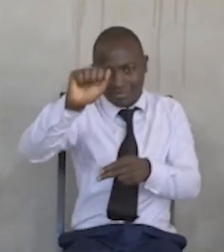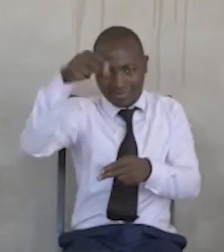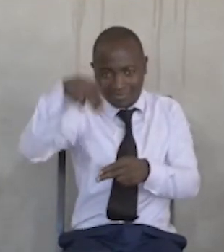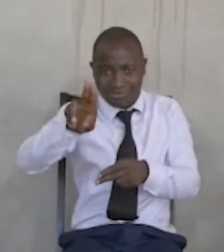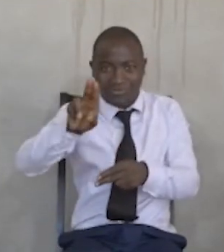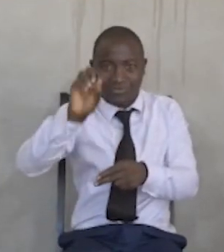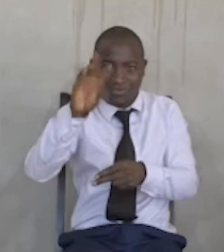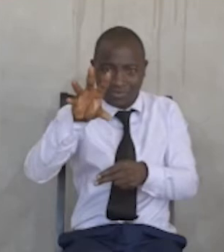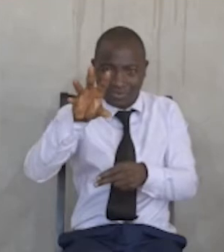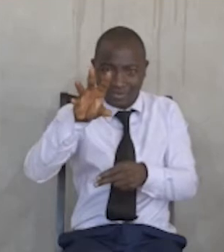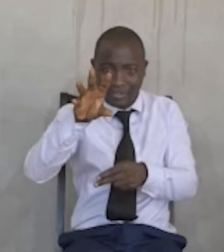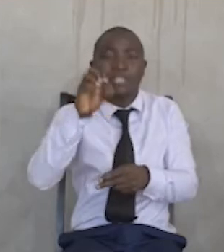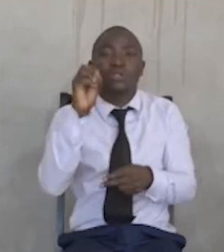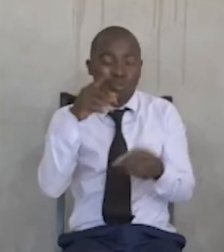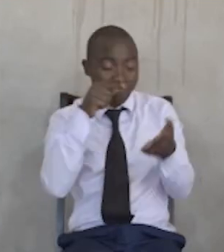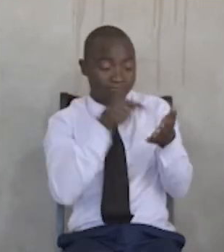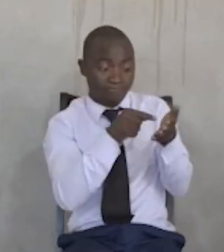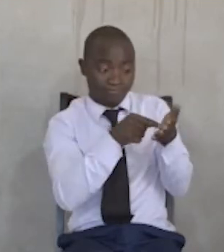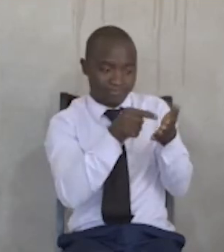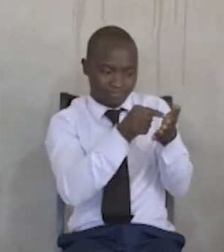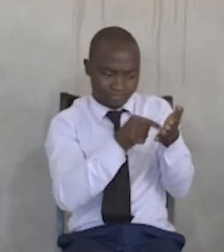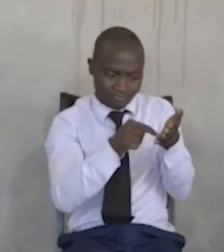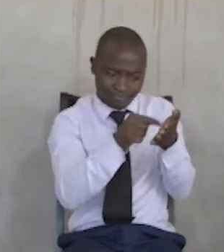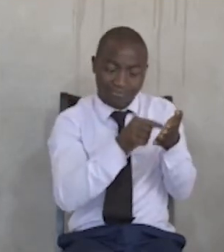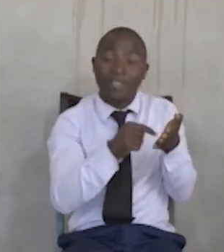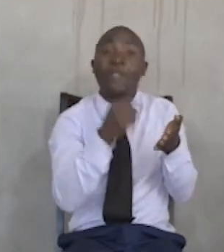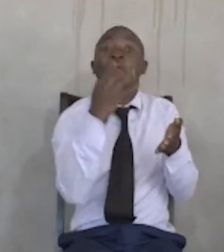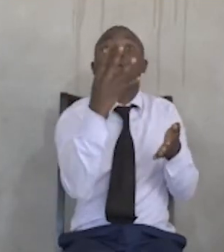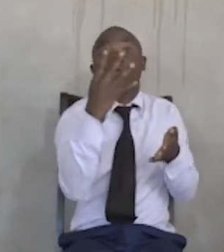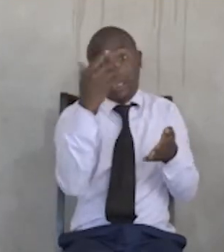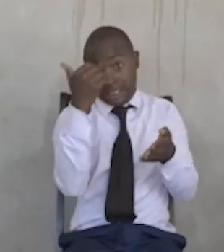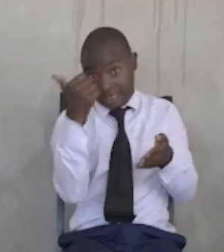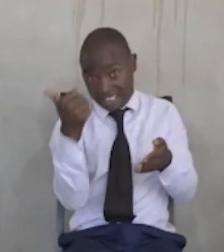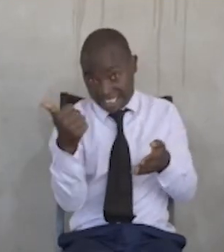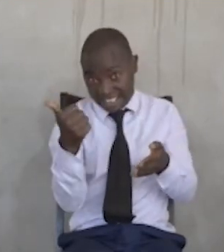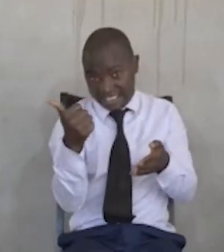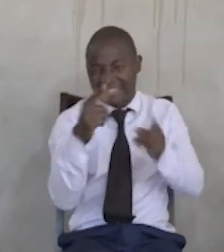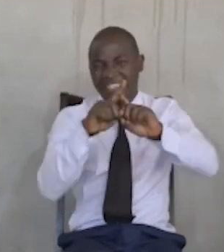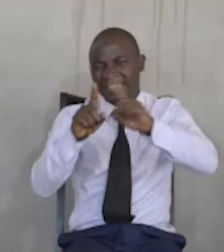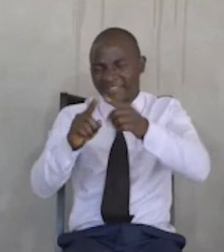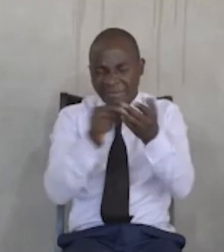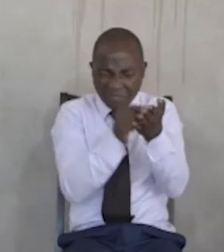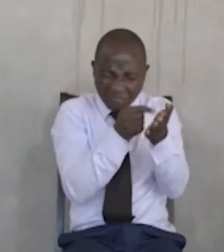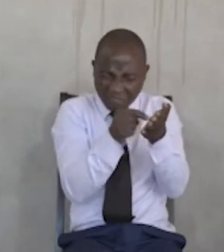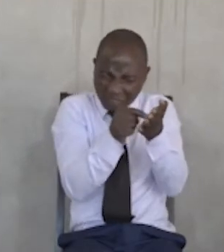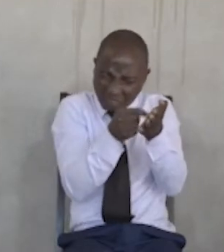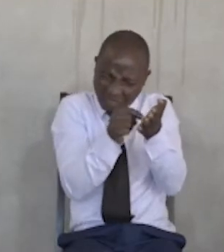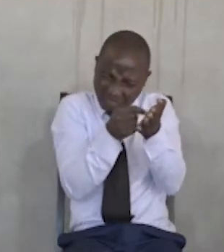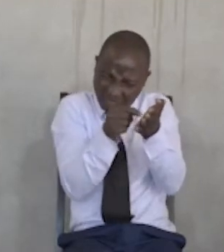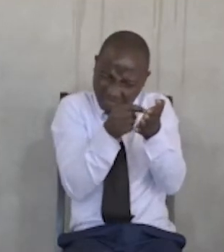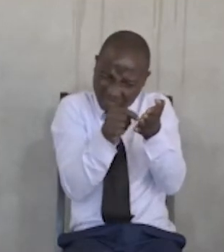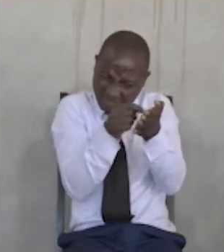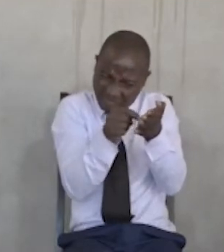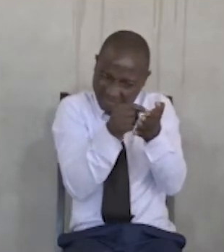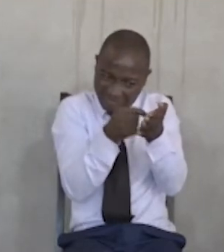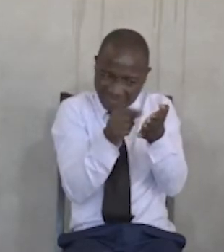do have 46 chromosomes. So you get 23 chromosomes from the mother, and then